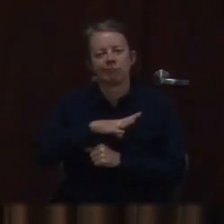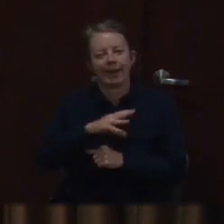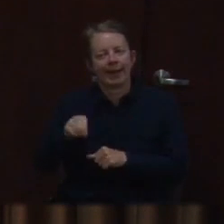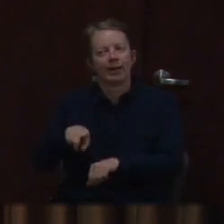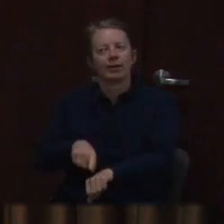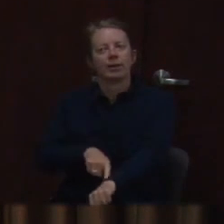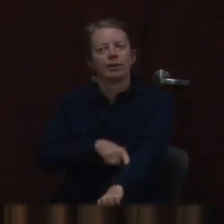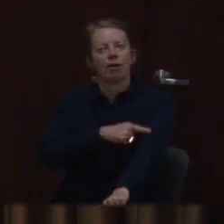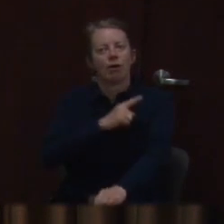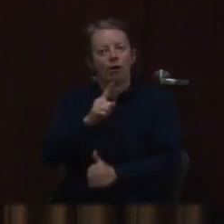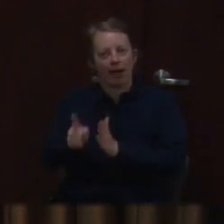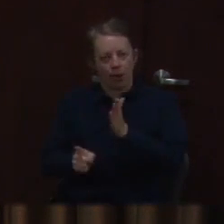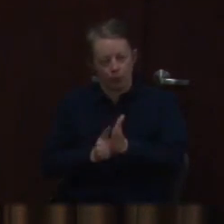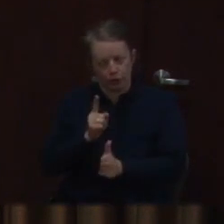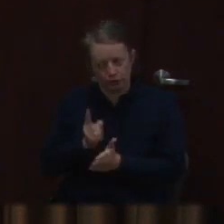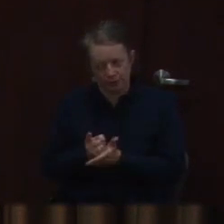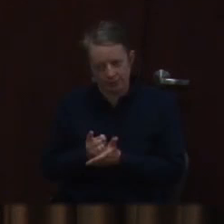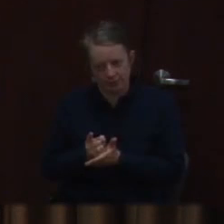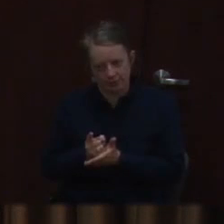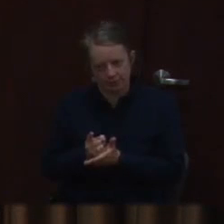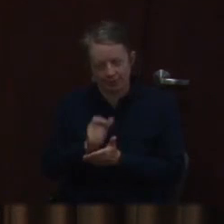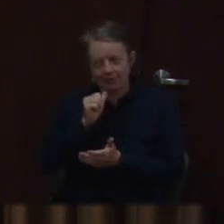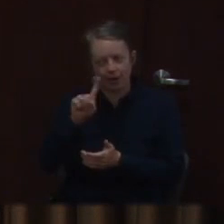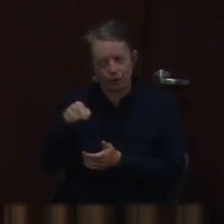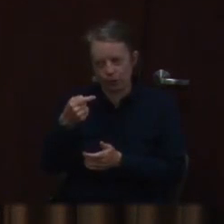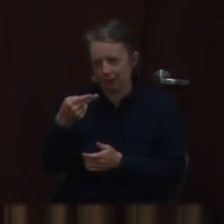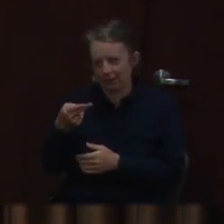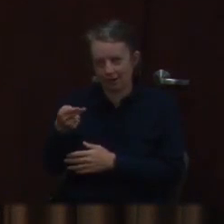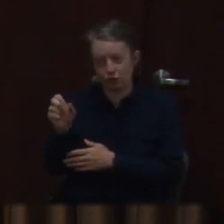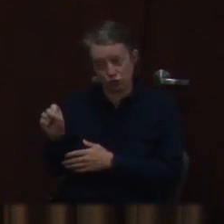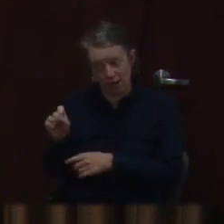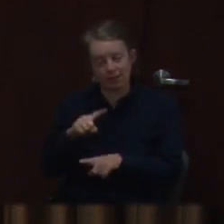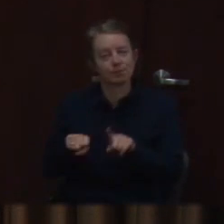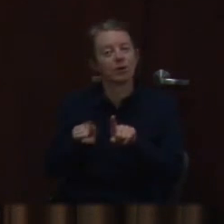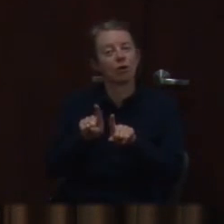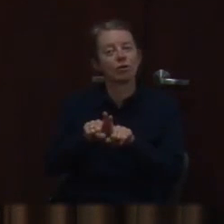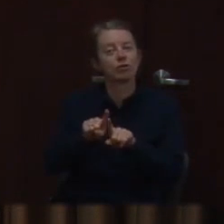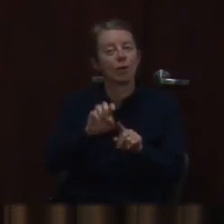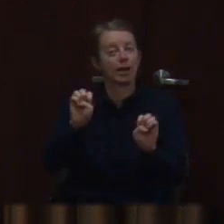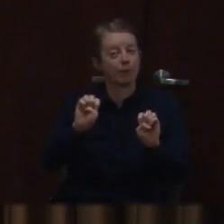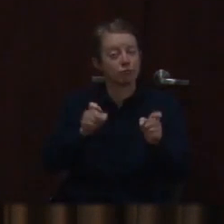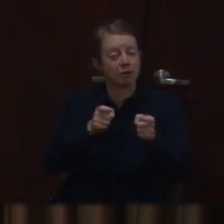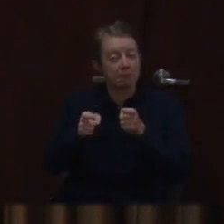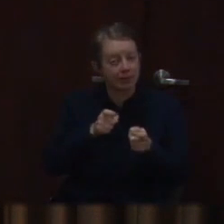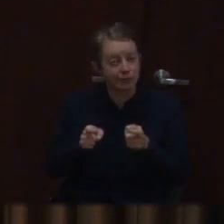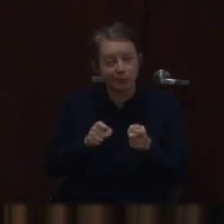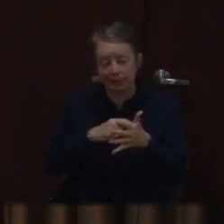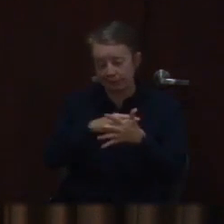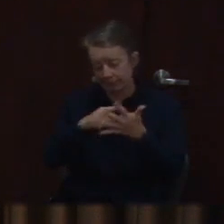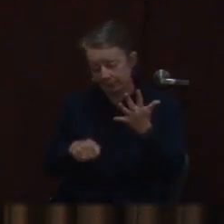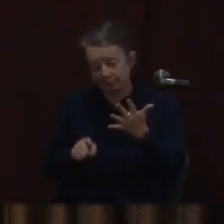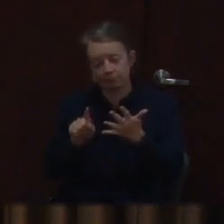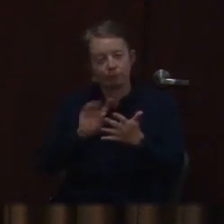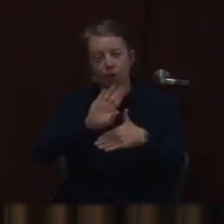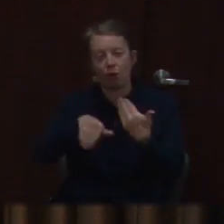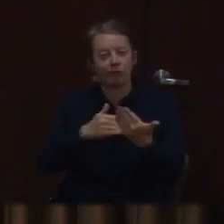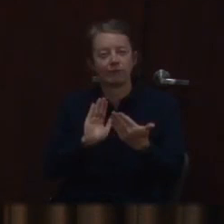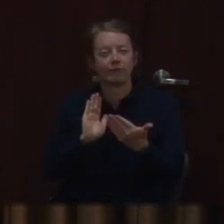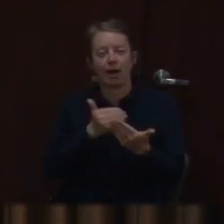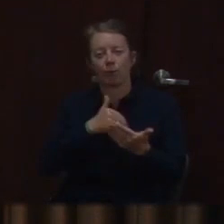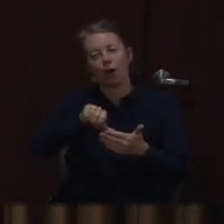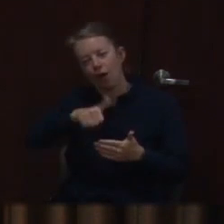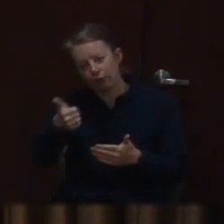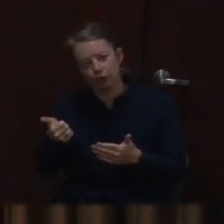long hours of not just HHS, but emergency management and all of our other COVID response